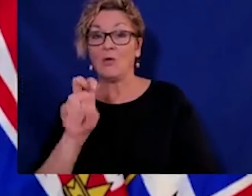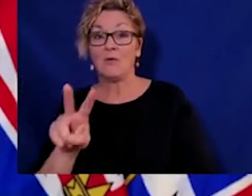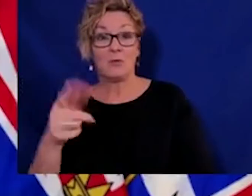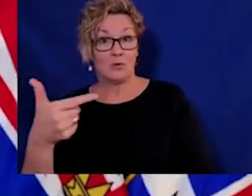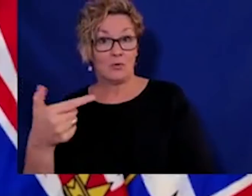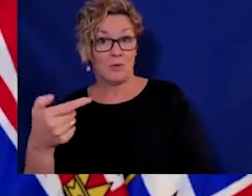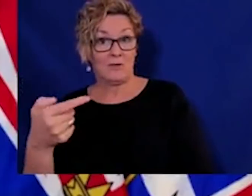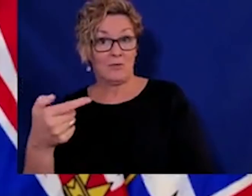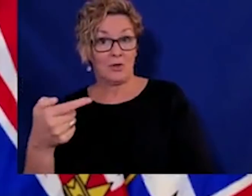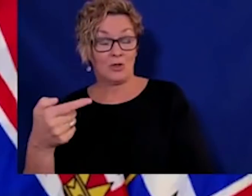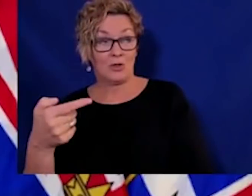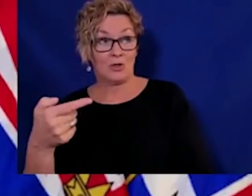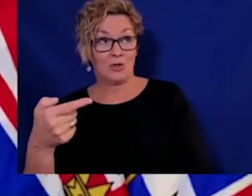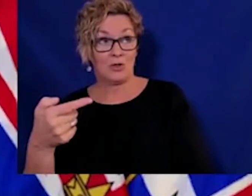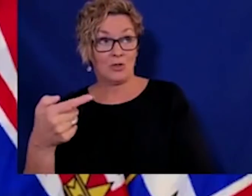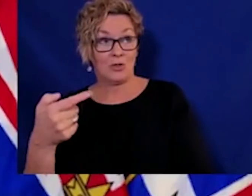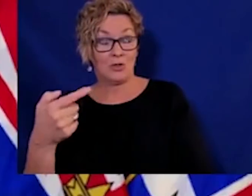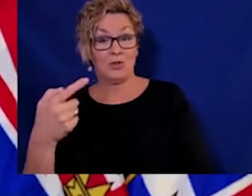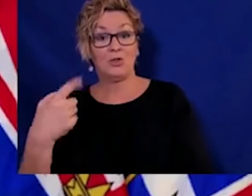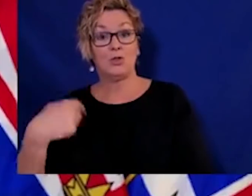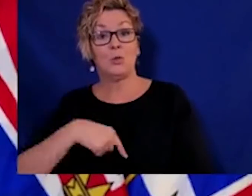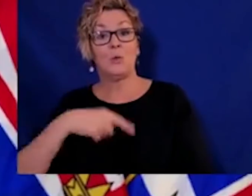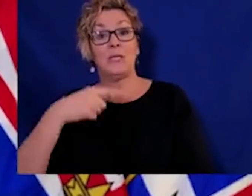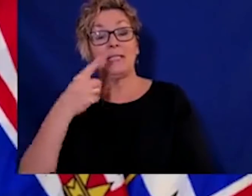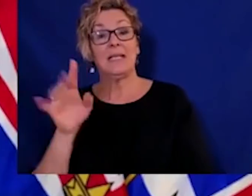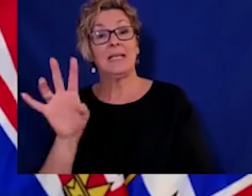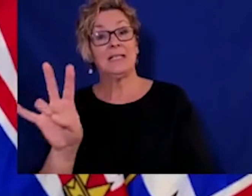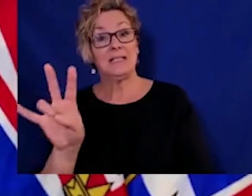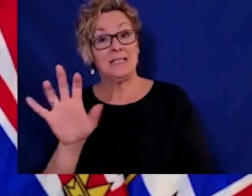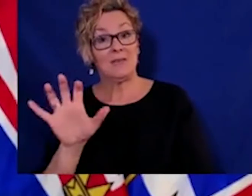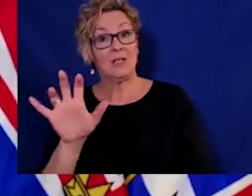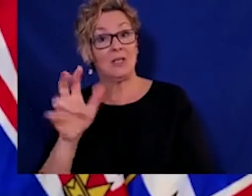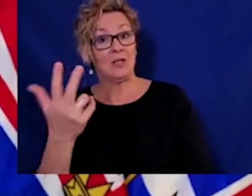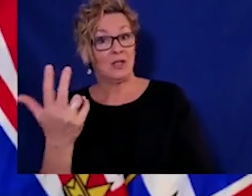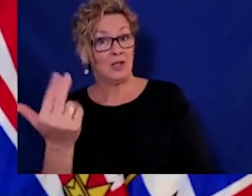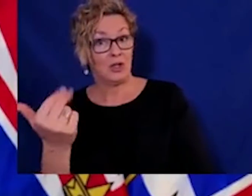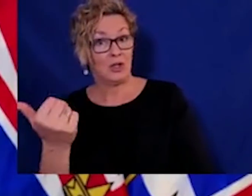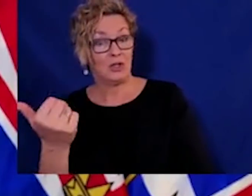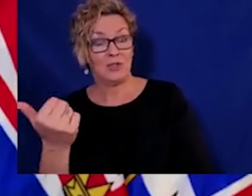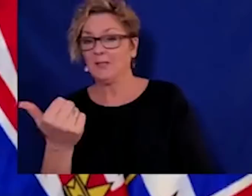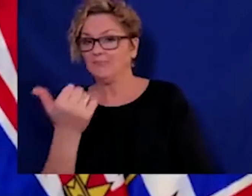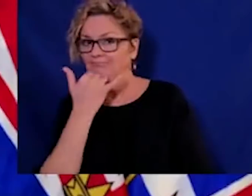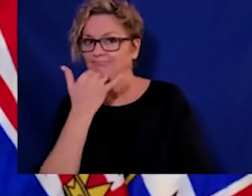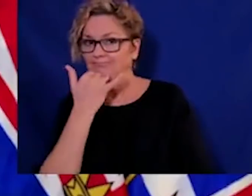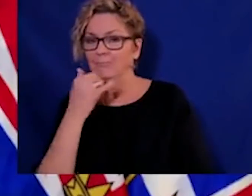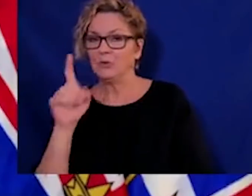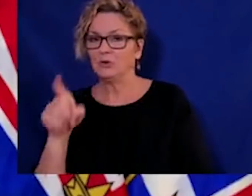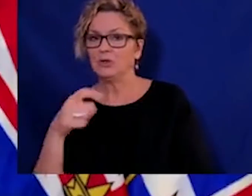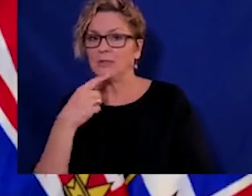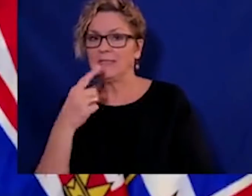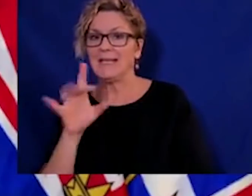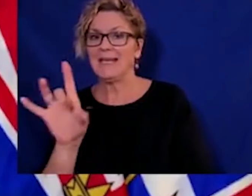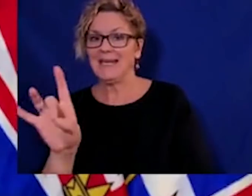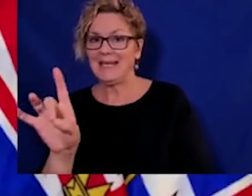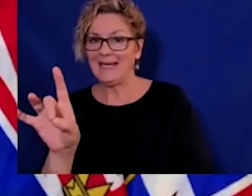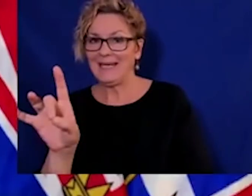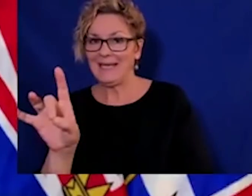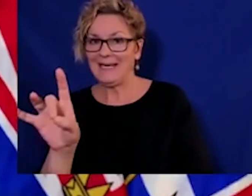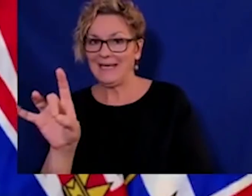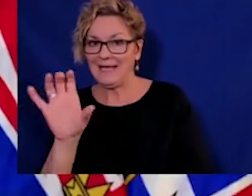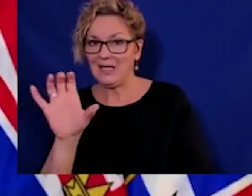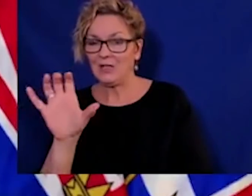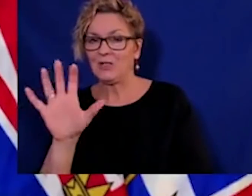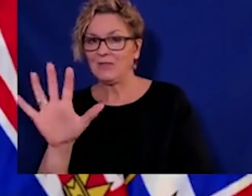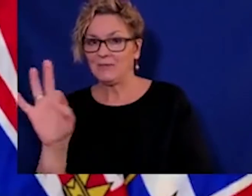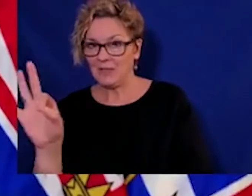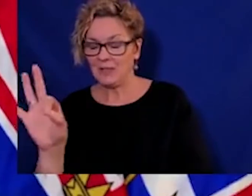the 21st, our reported 713 cases, that was actually 859 on that